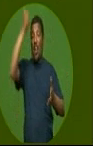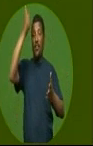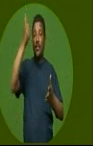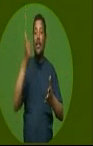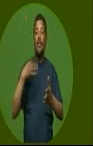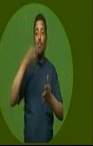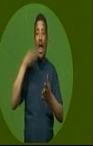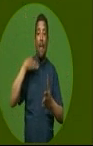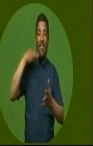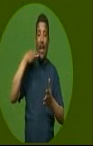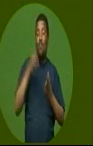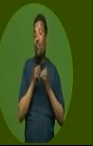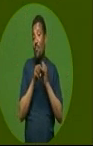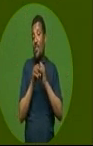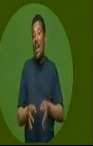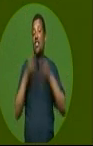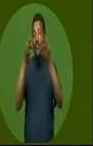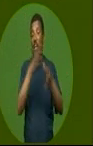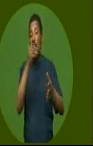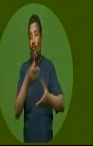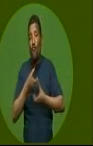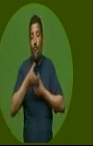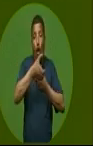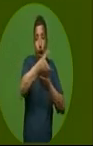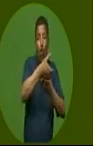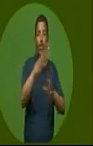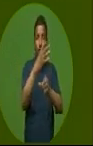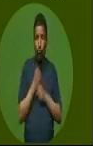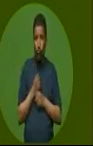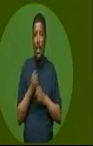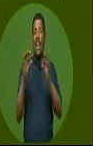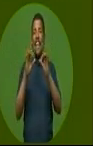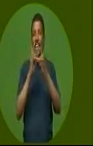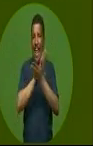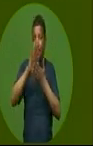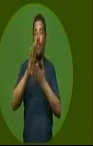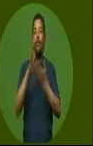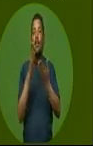inflow and a small but increasing net receipt from services.